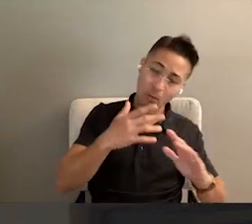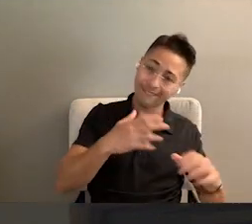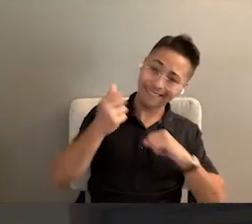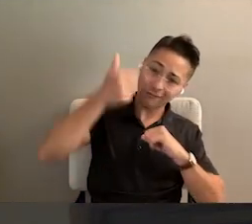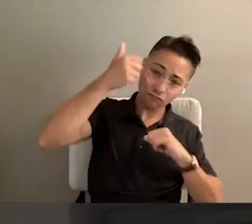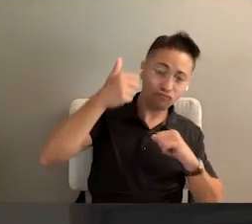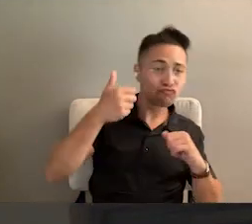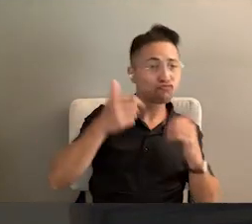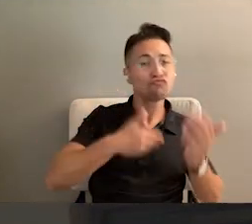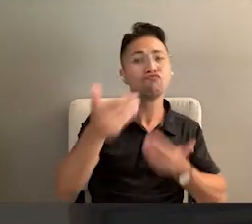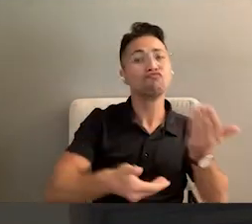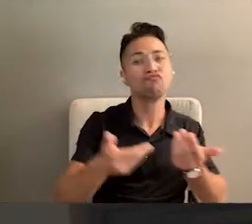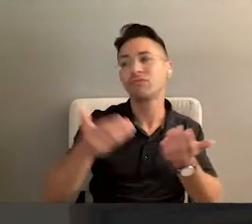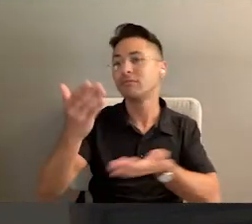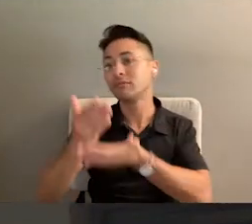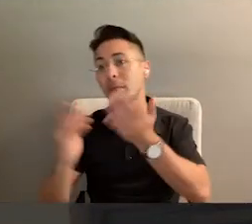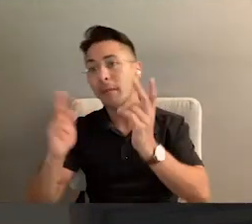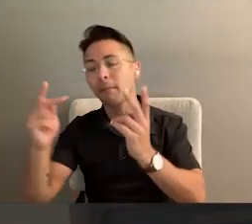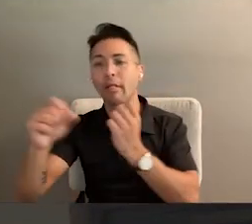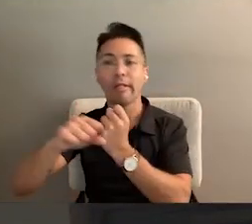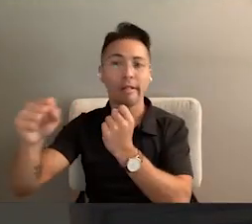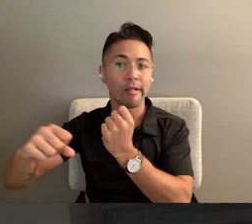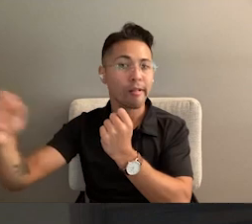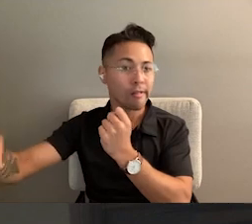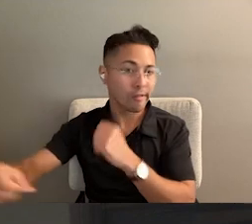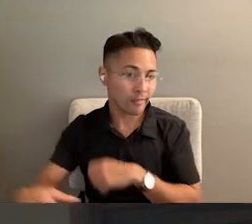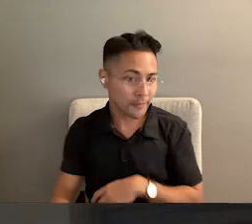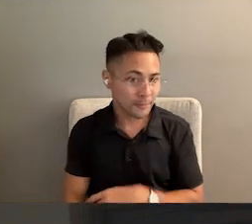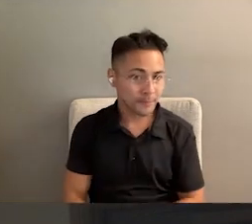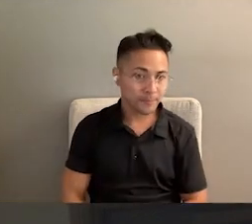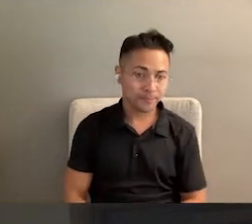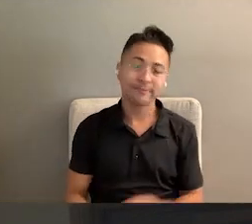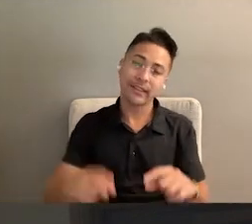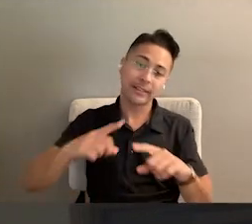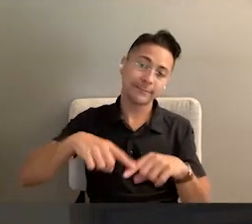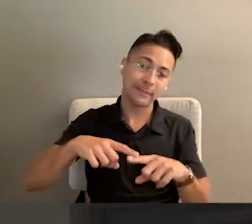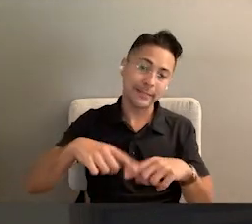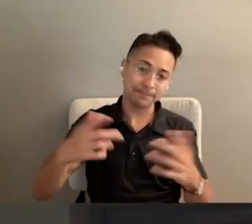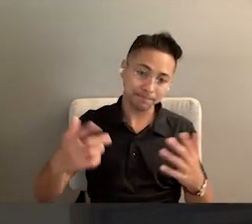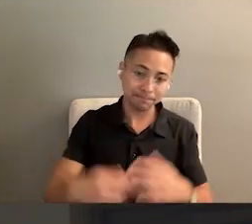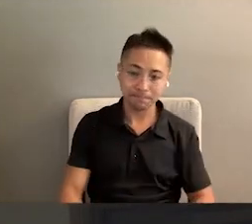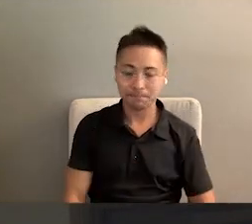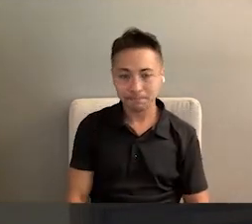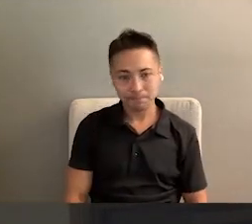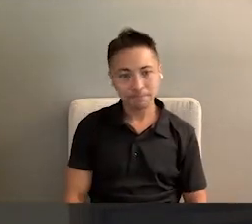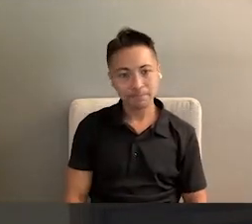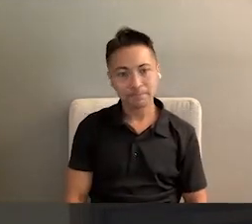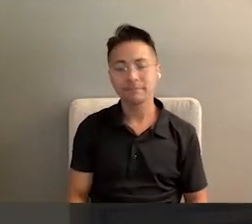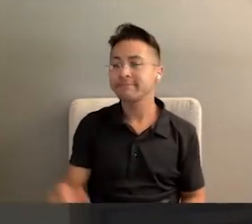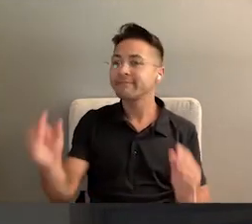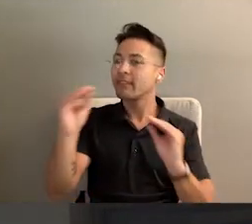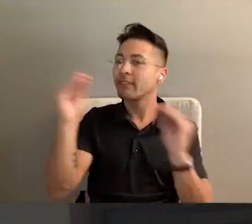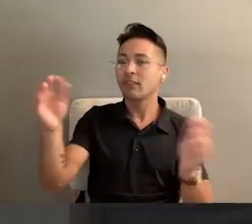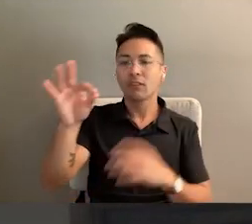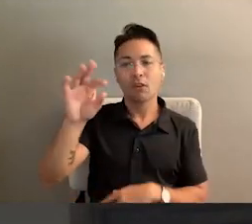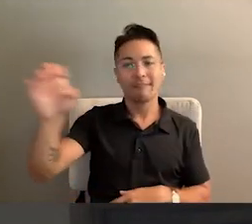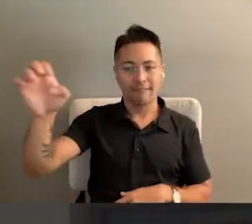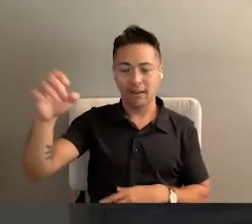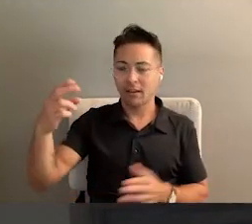is the average. Like I said, some people enroll faster, some people take a little bit longer. All depends. Is there a